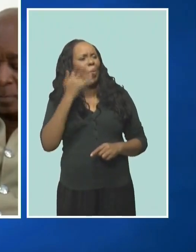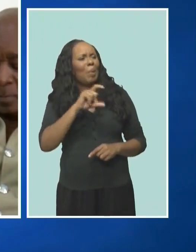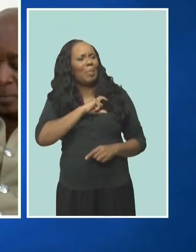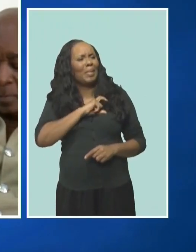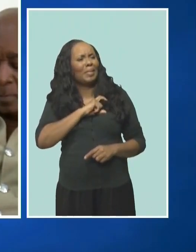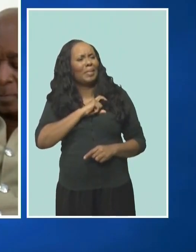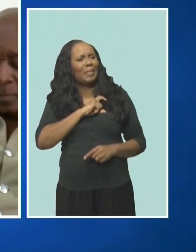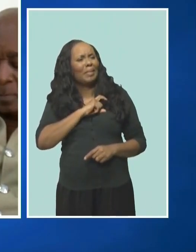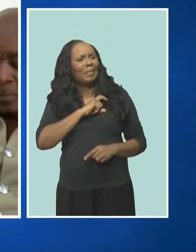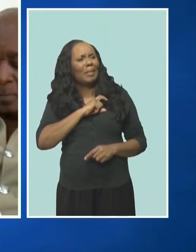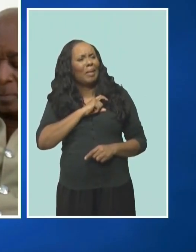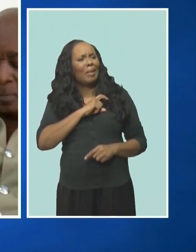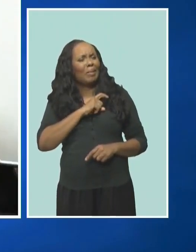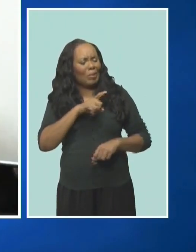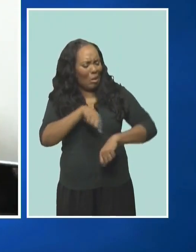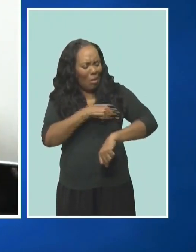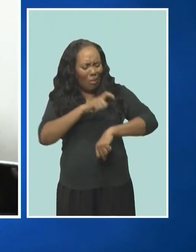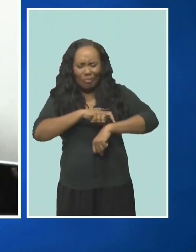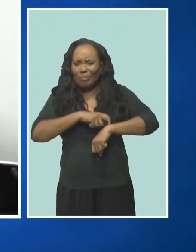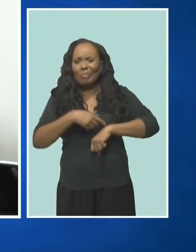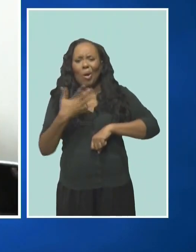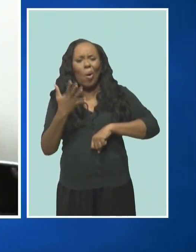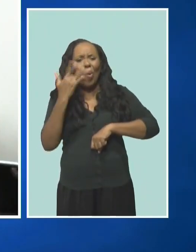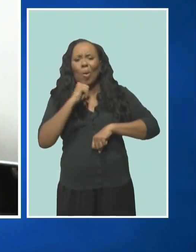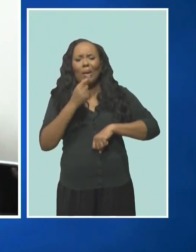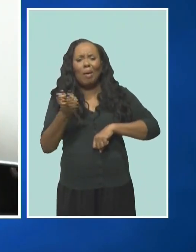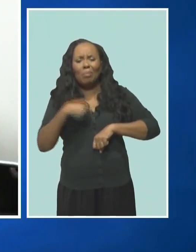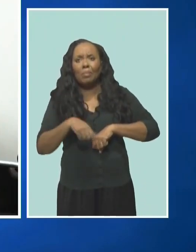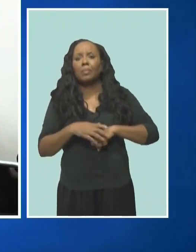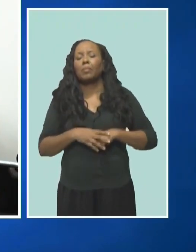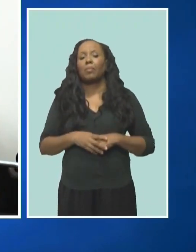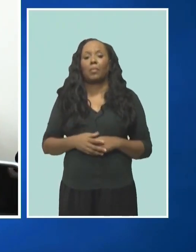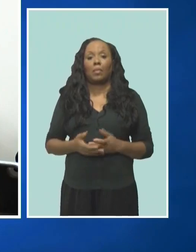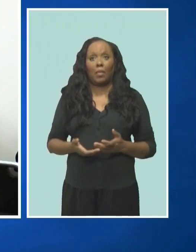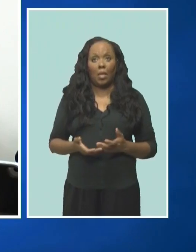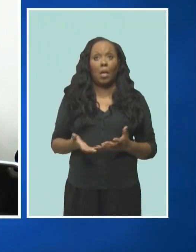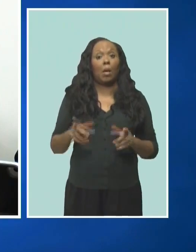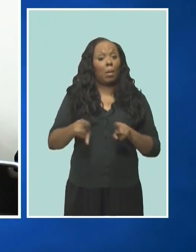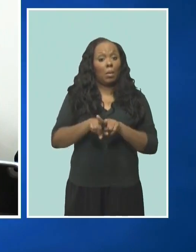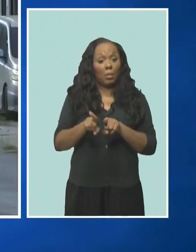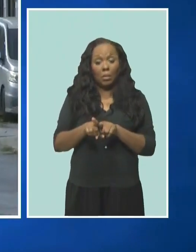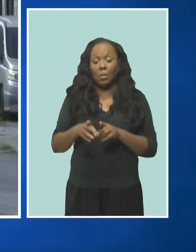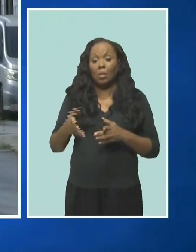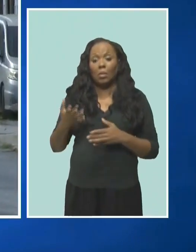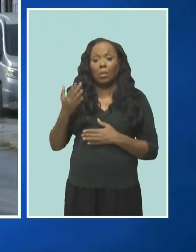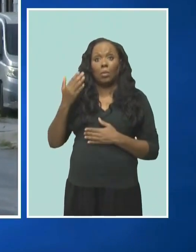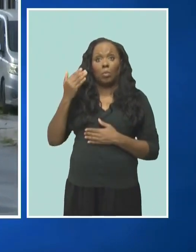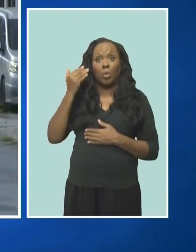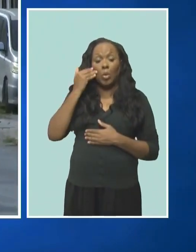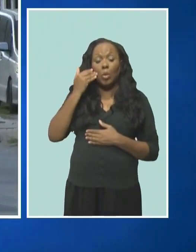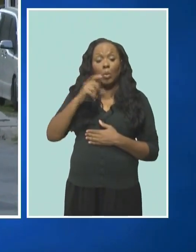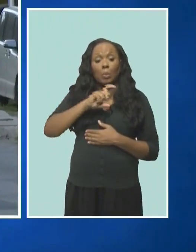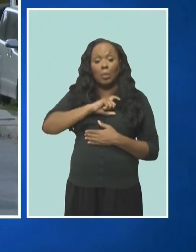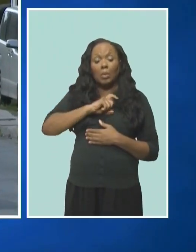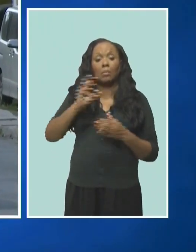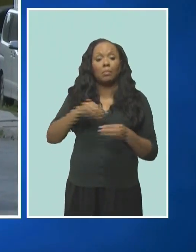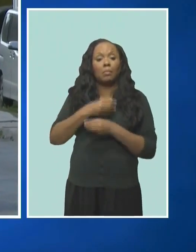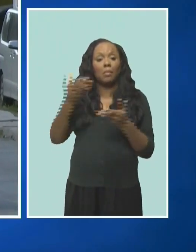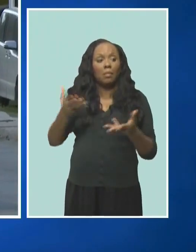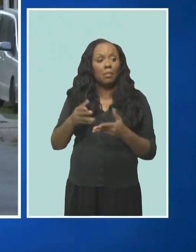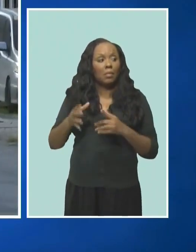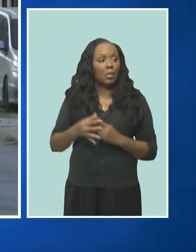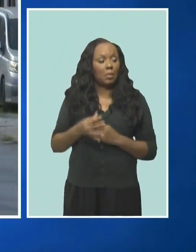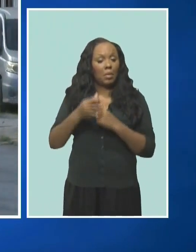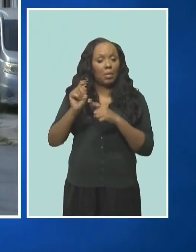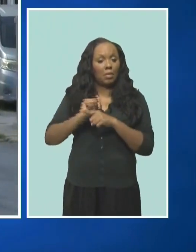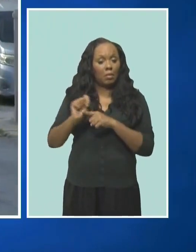the standard of investigations into vehicular accidents remains at a certain level, the service has provided special